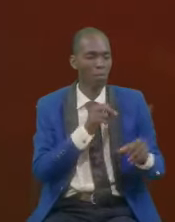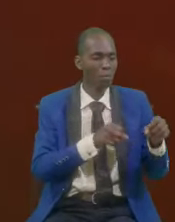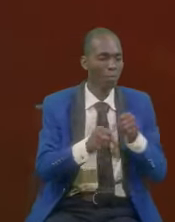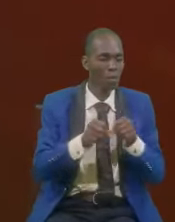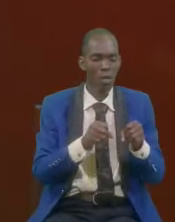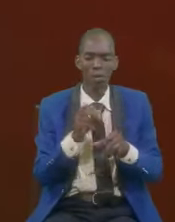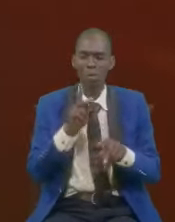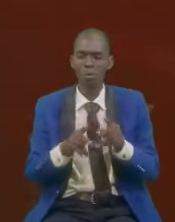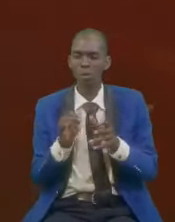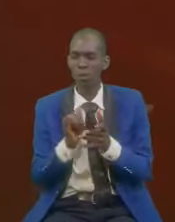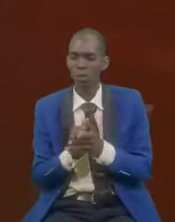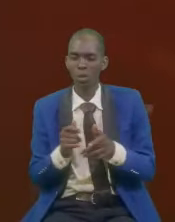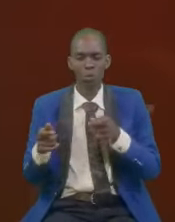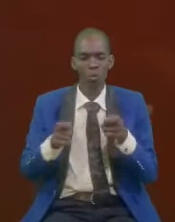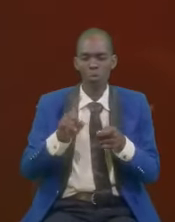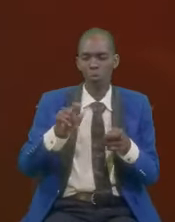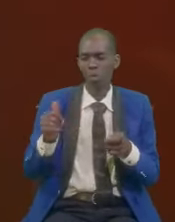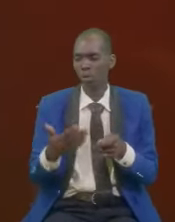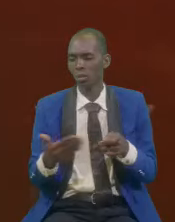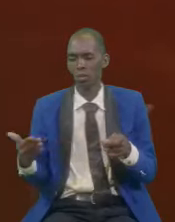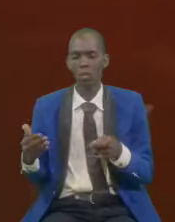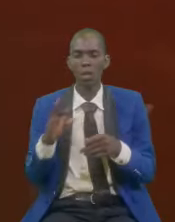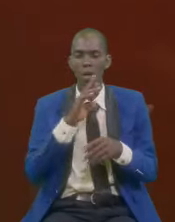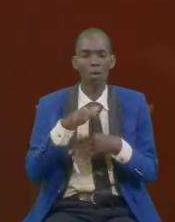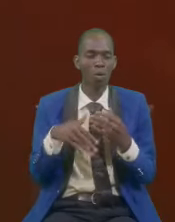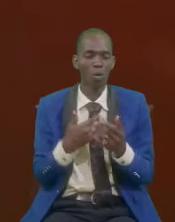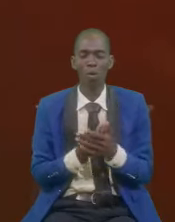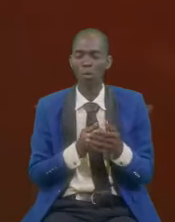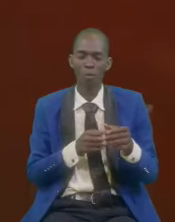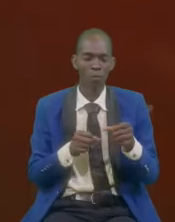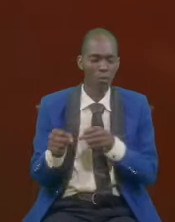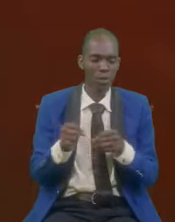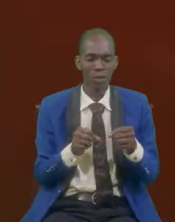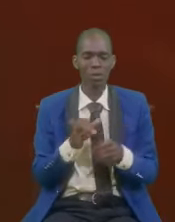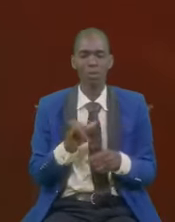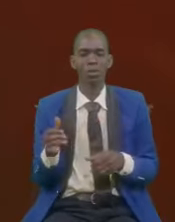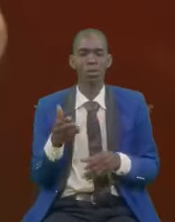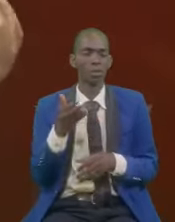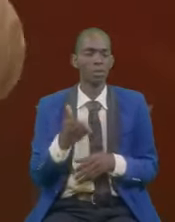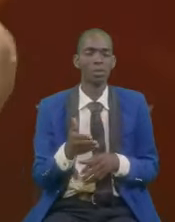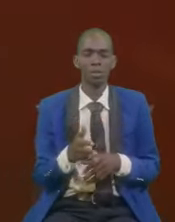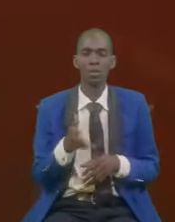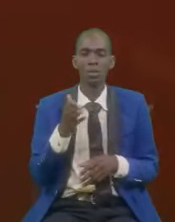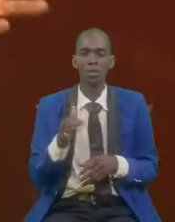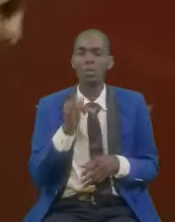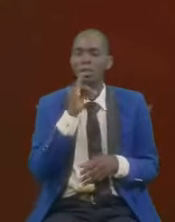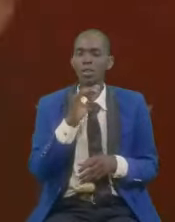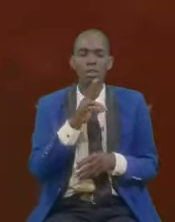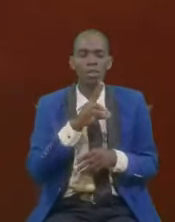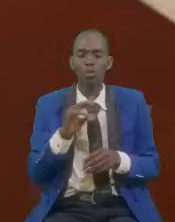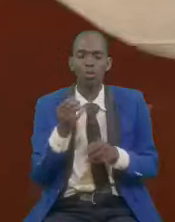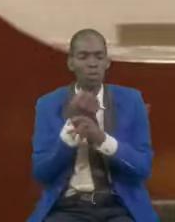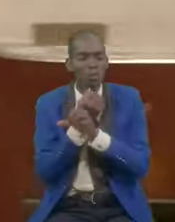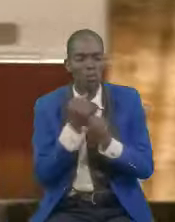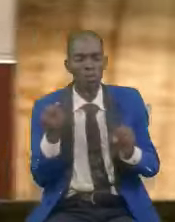who handle whatever, they're all fighting, they have wrath. There's no salvation for the sinners